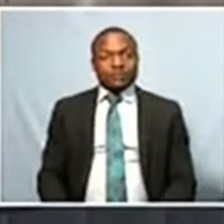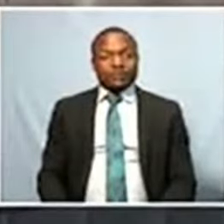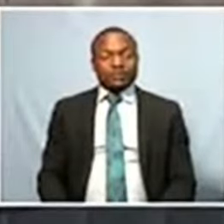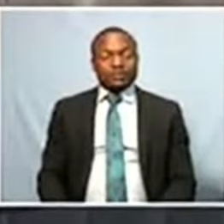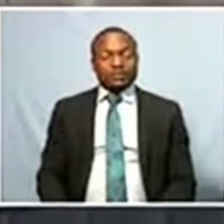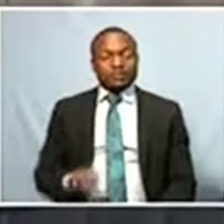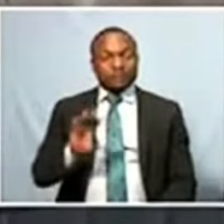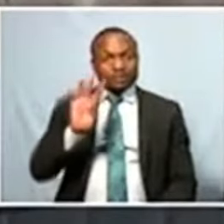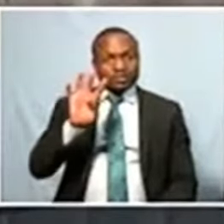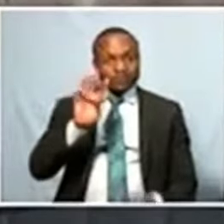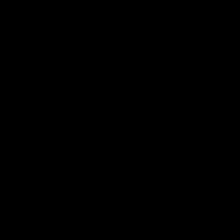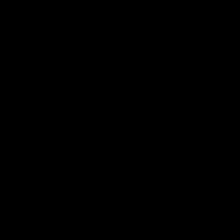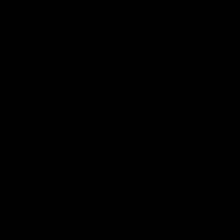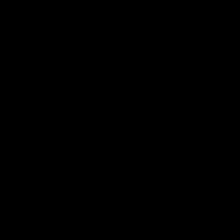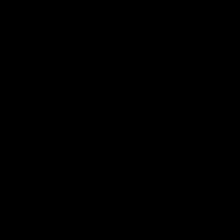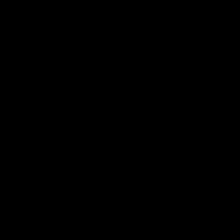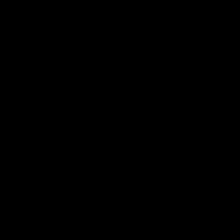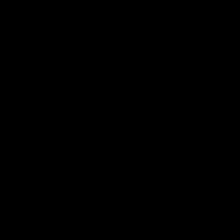of